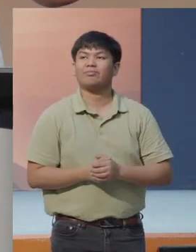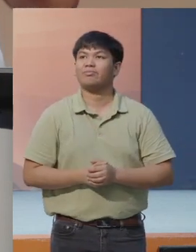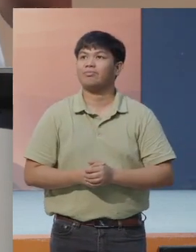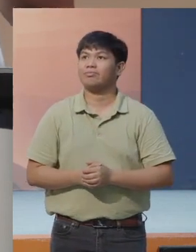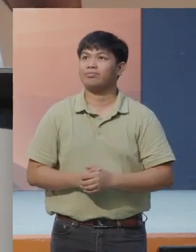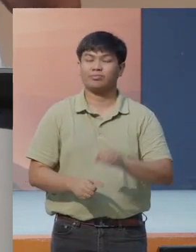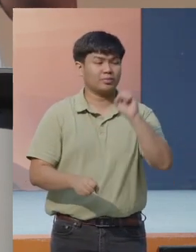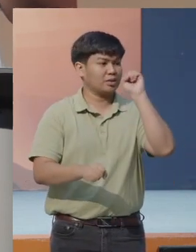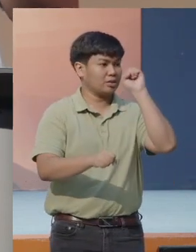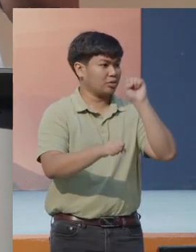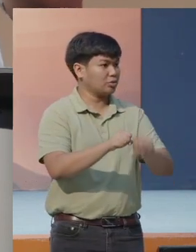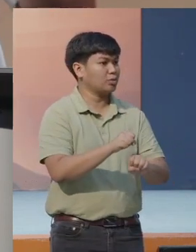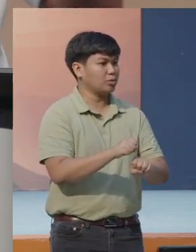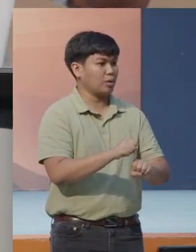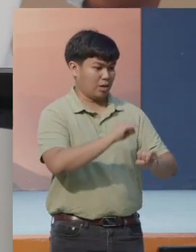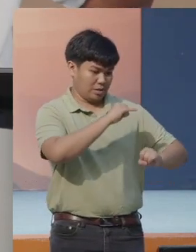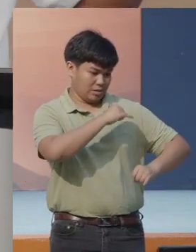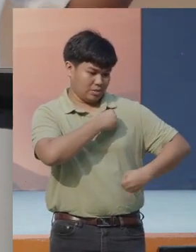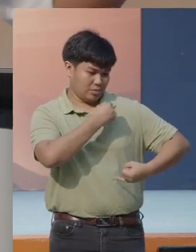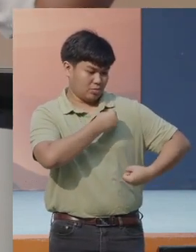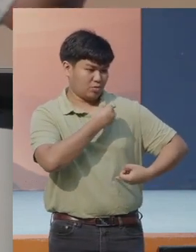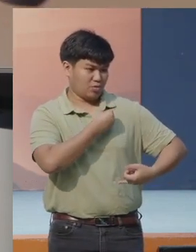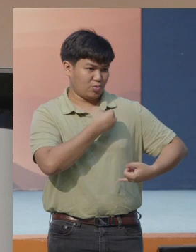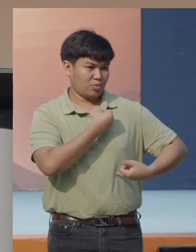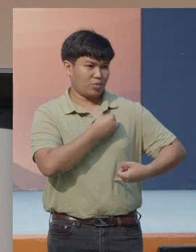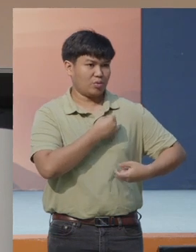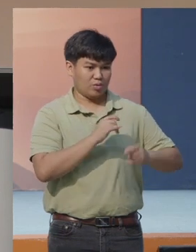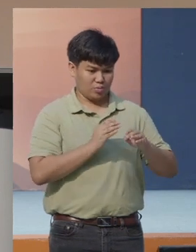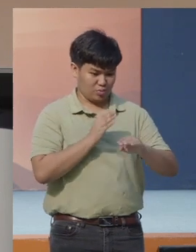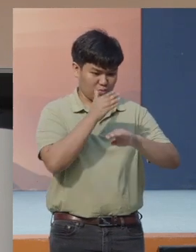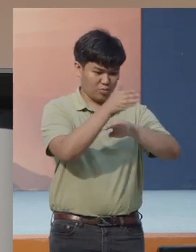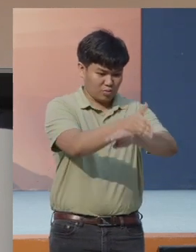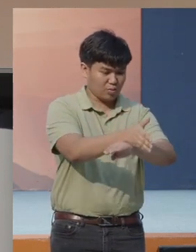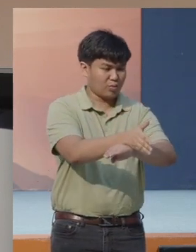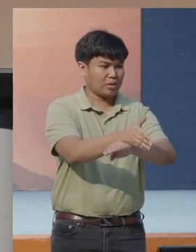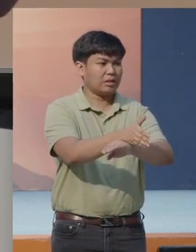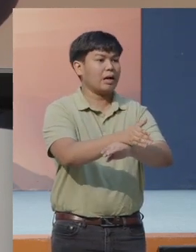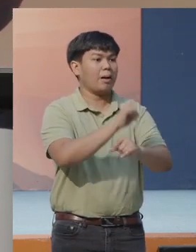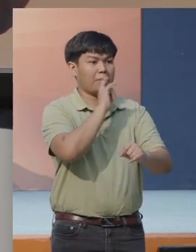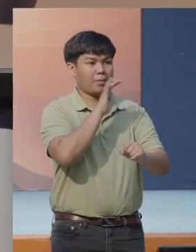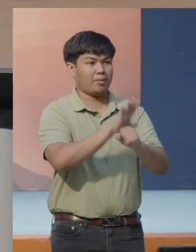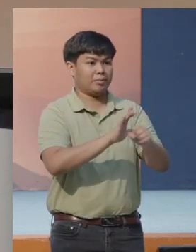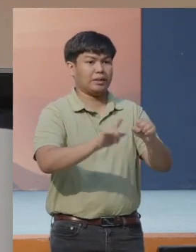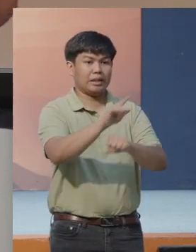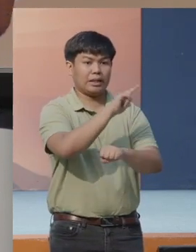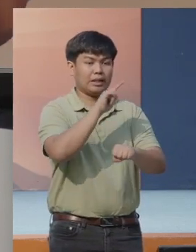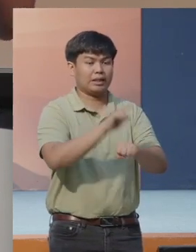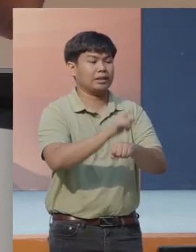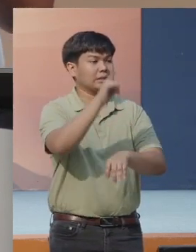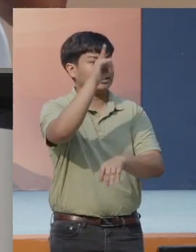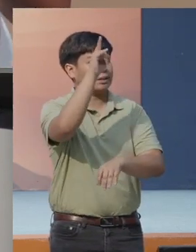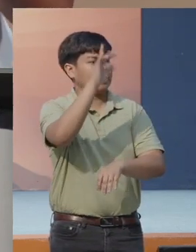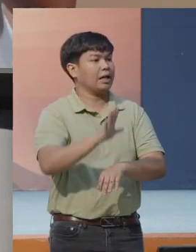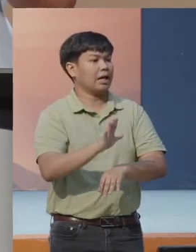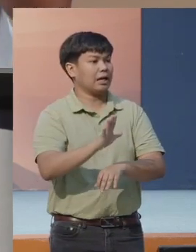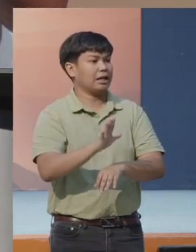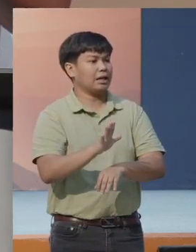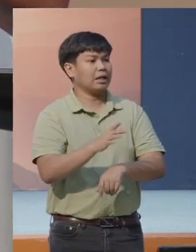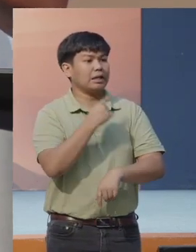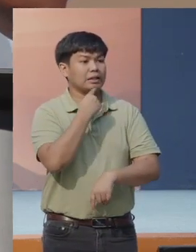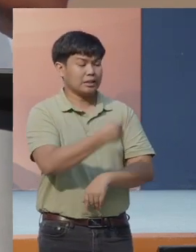35:22-25. So after Joshua crossed into the promised land, into Canaan with the Israelites, God passed